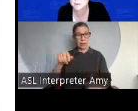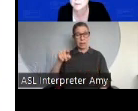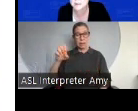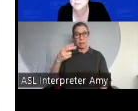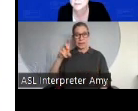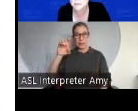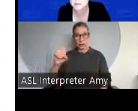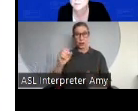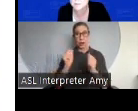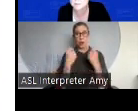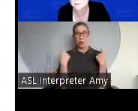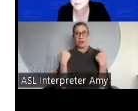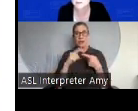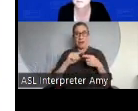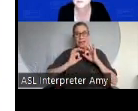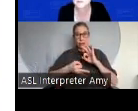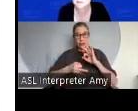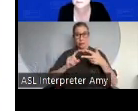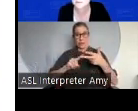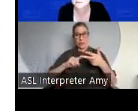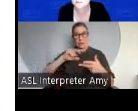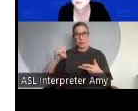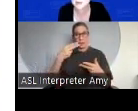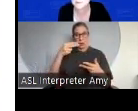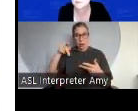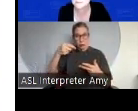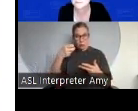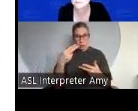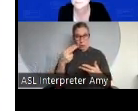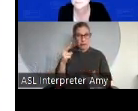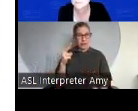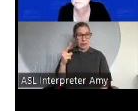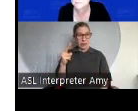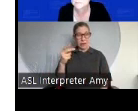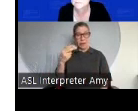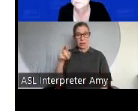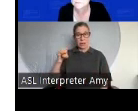interpreter, and then followed by Joseph Hike. So Zul Zokowitz.